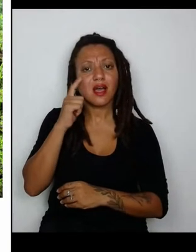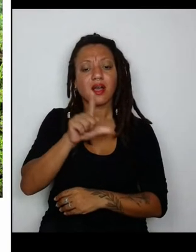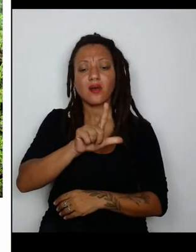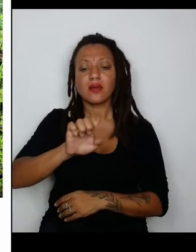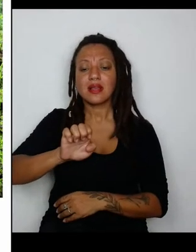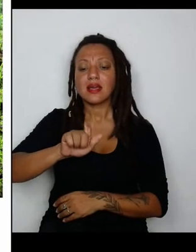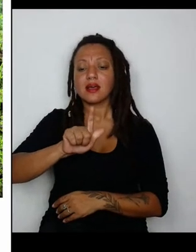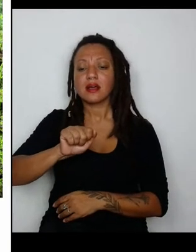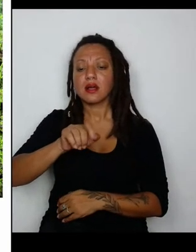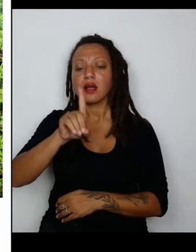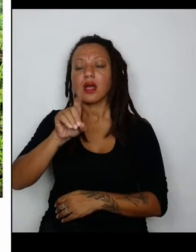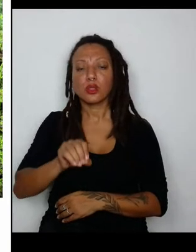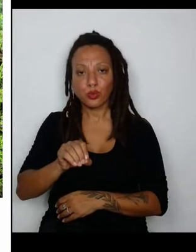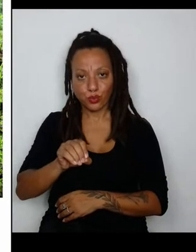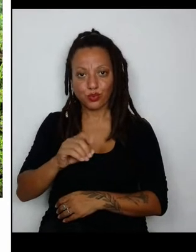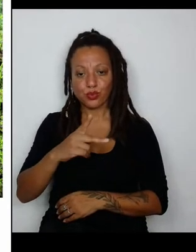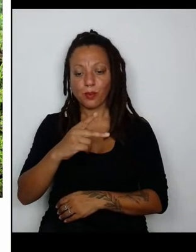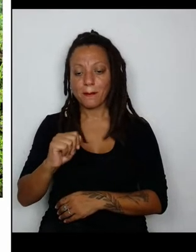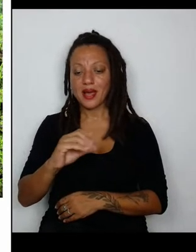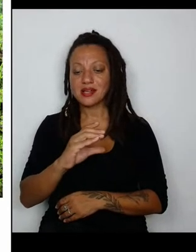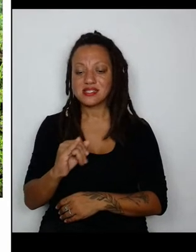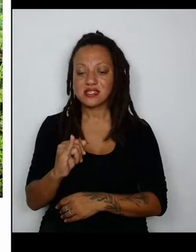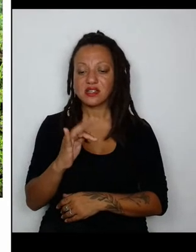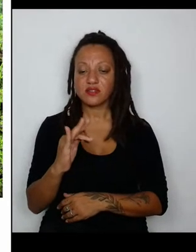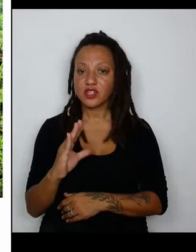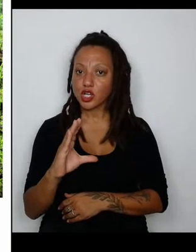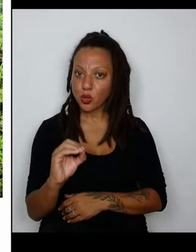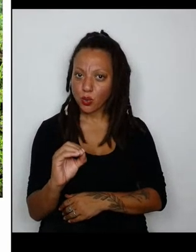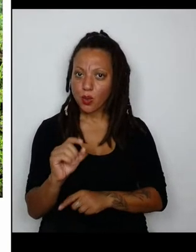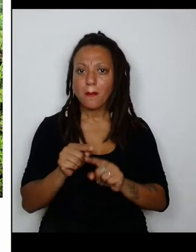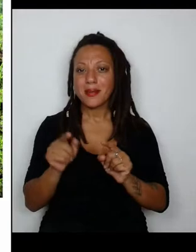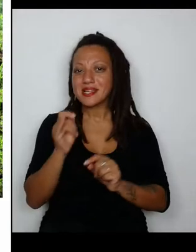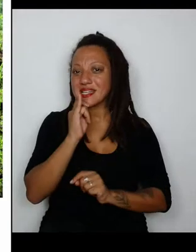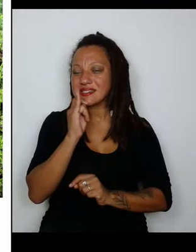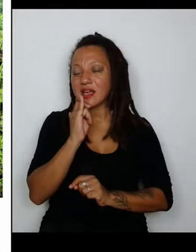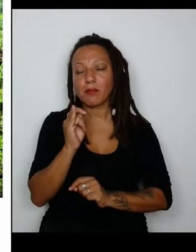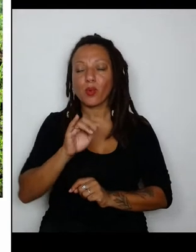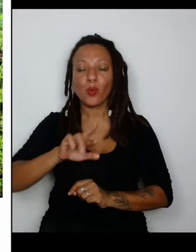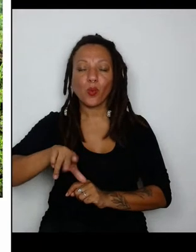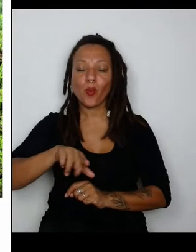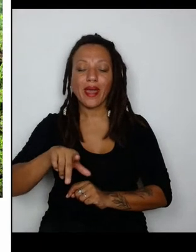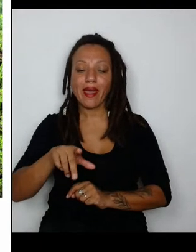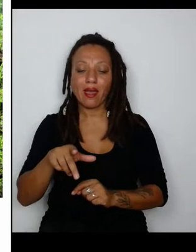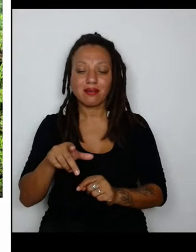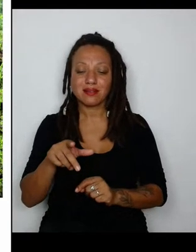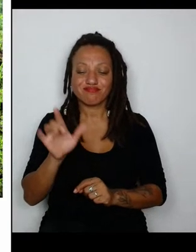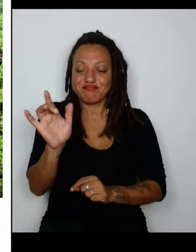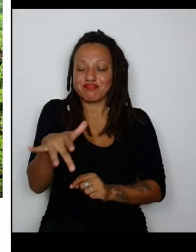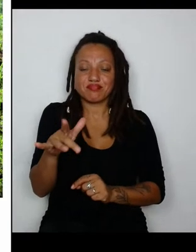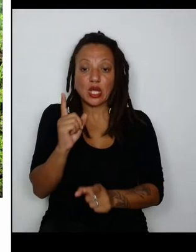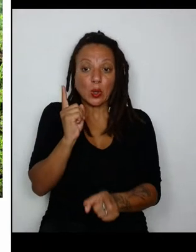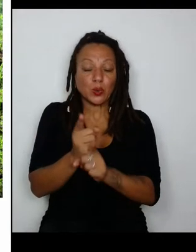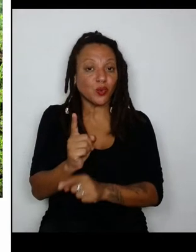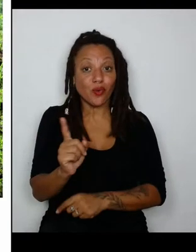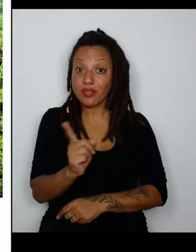gauguin and his works of art are mysterious confounding and not necessarily always desired